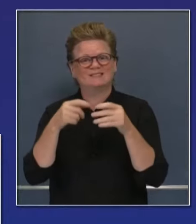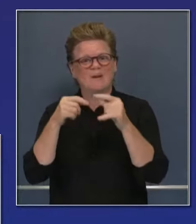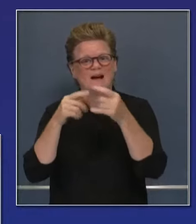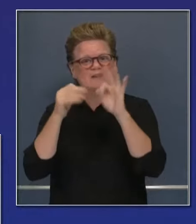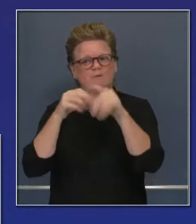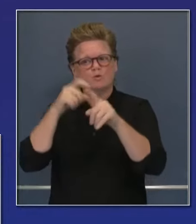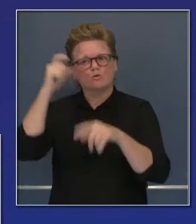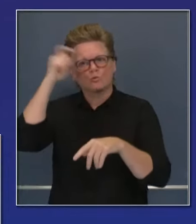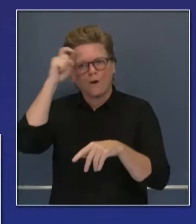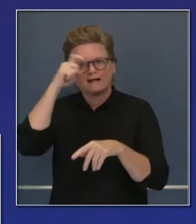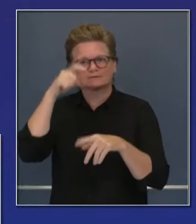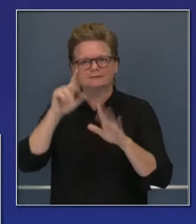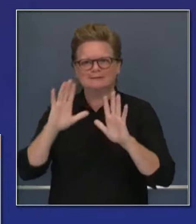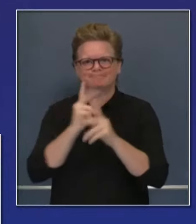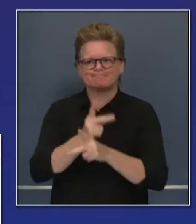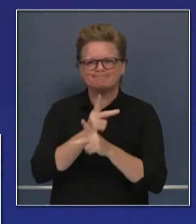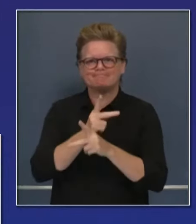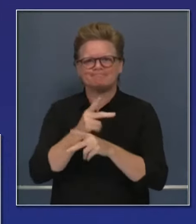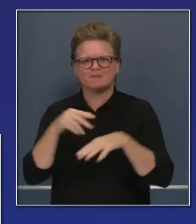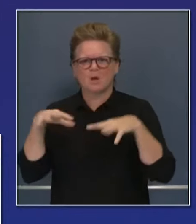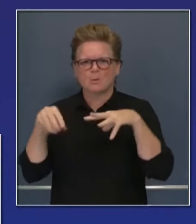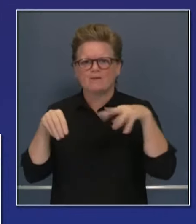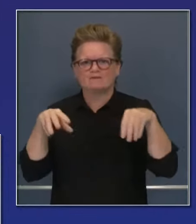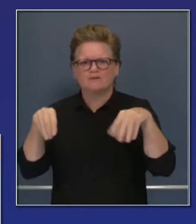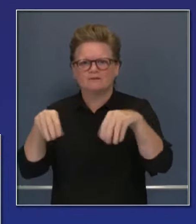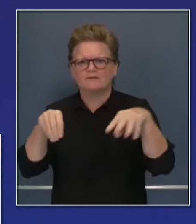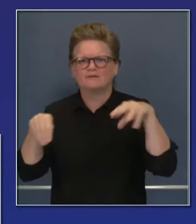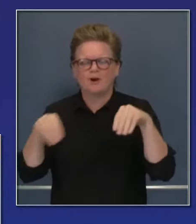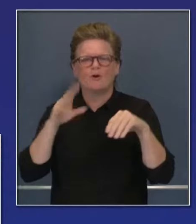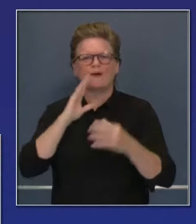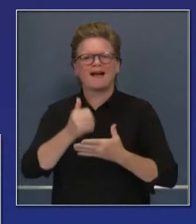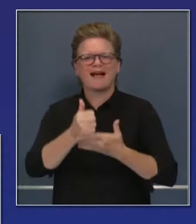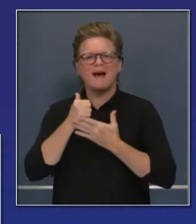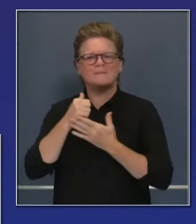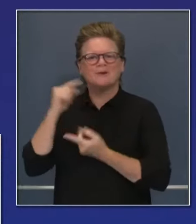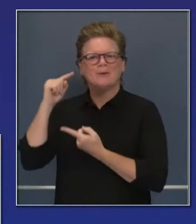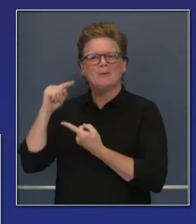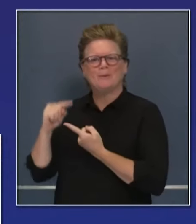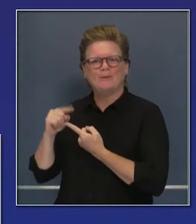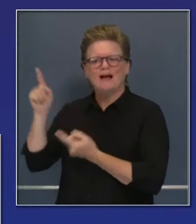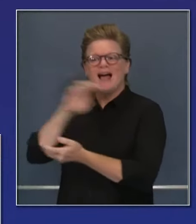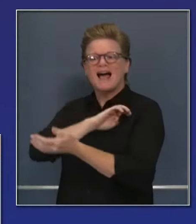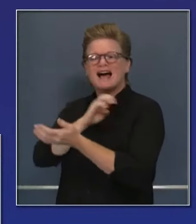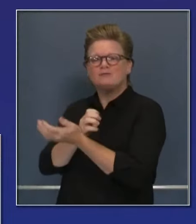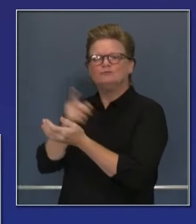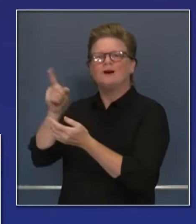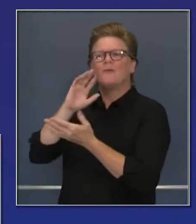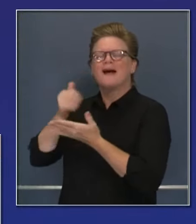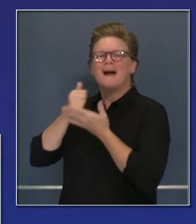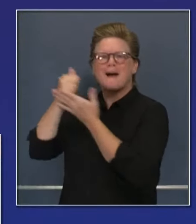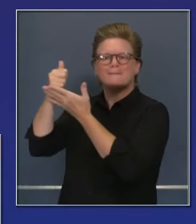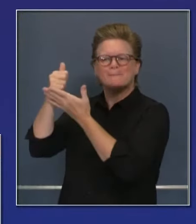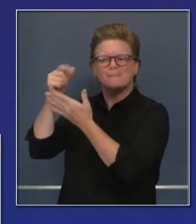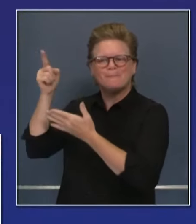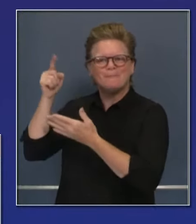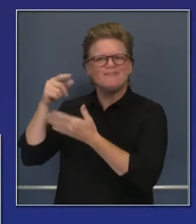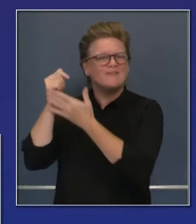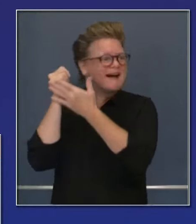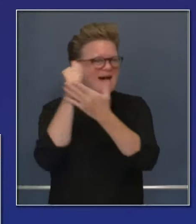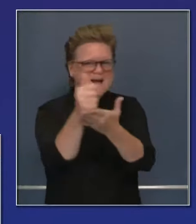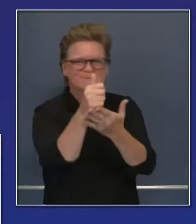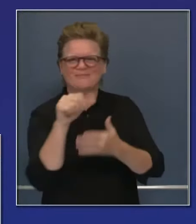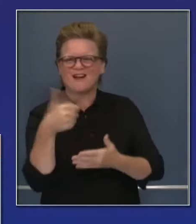largest IOUs. Those are our independent operators, utility operators, PG&E, Edison, and others,